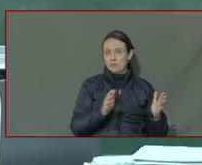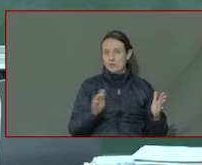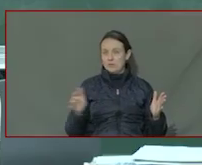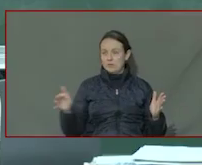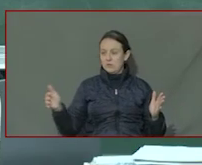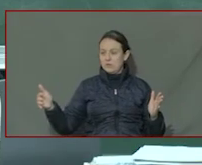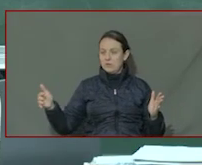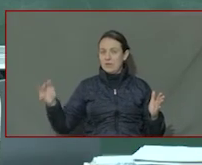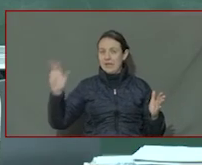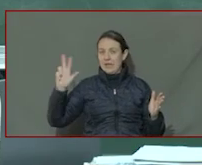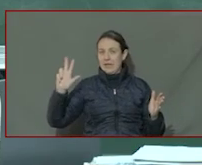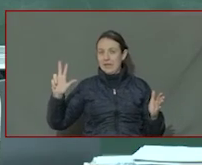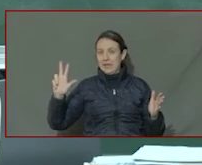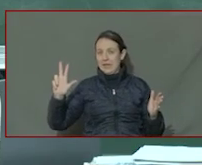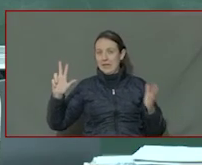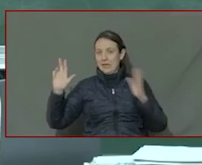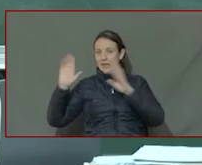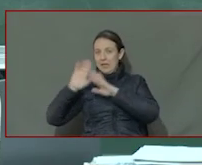night